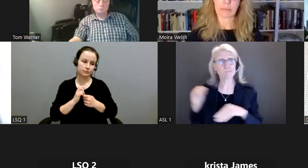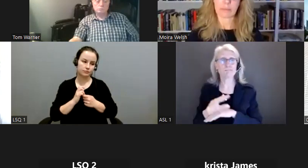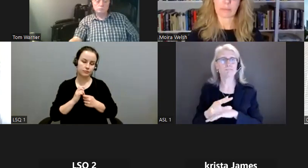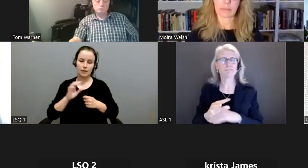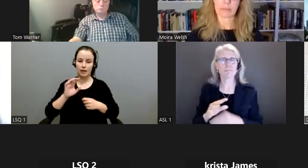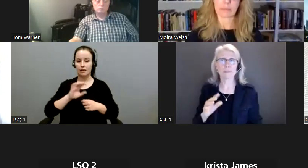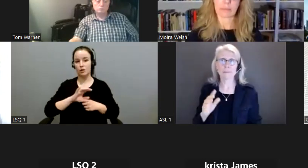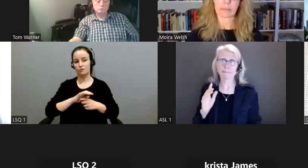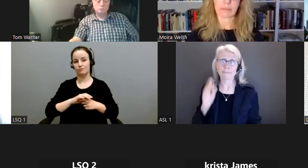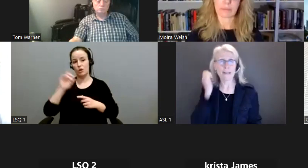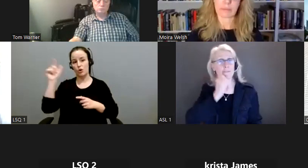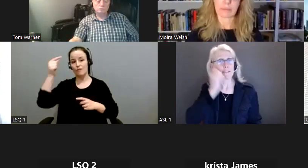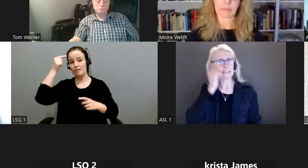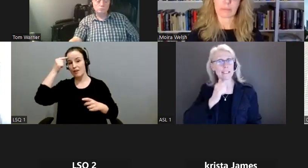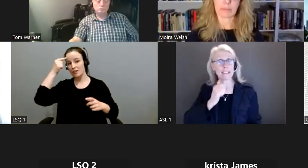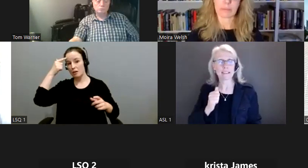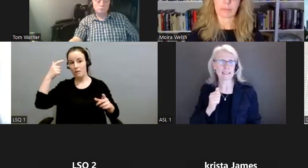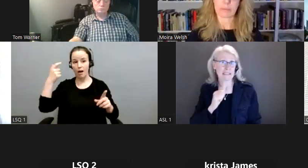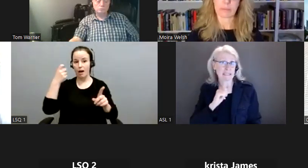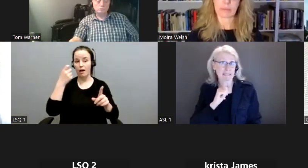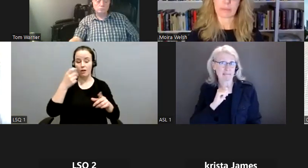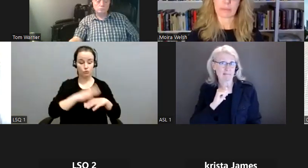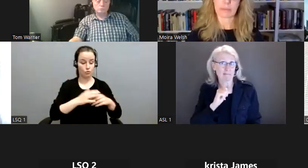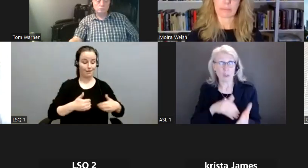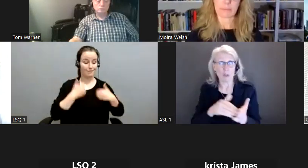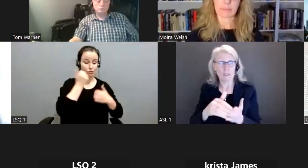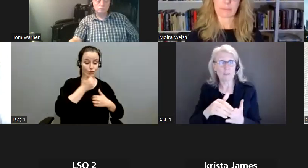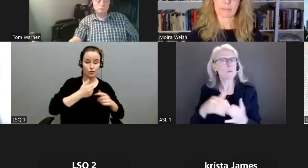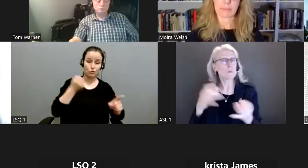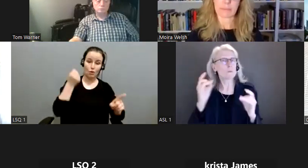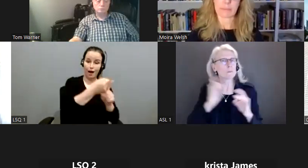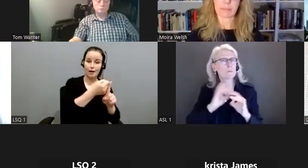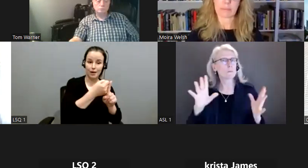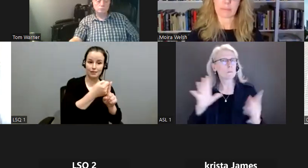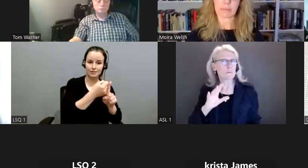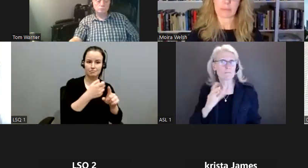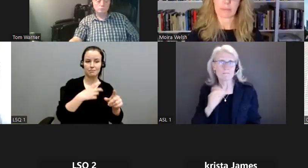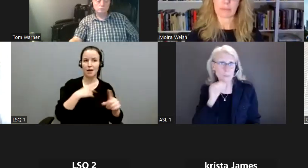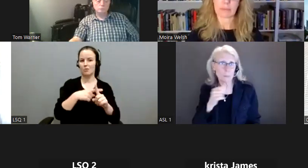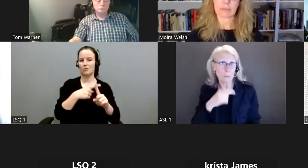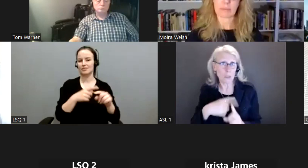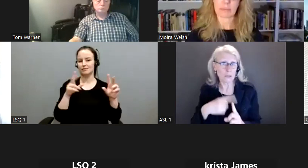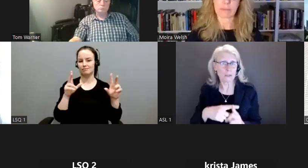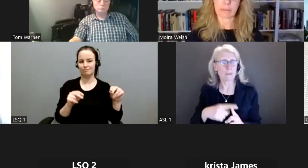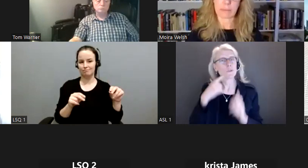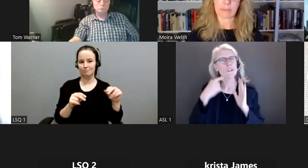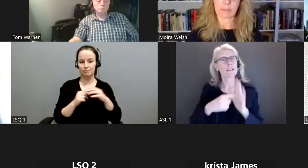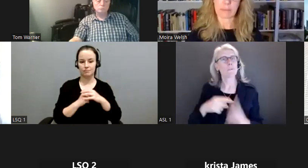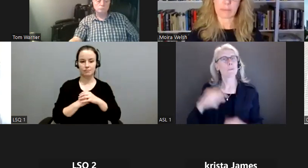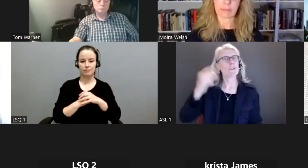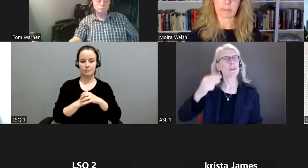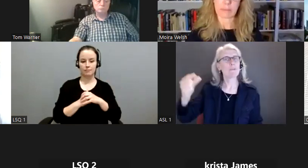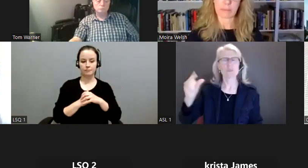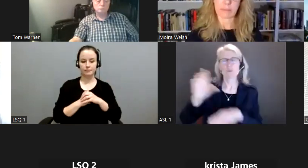meaning it's not all been very positive. So, for instance, the legacy of residential schools is very